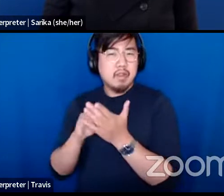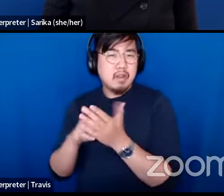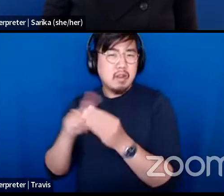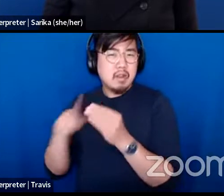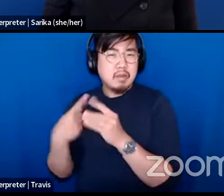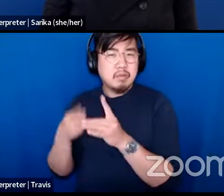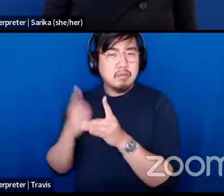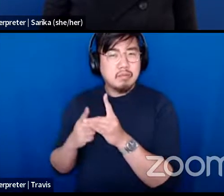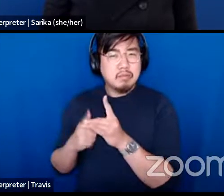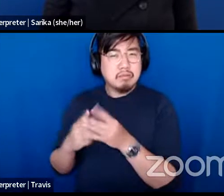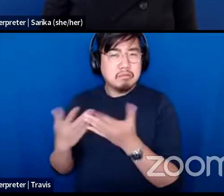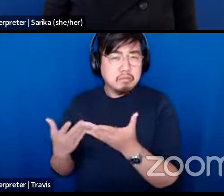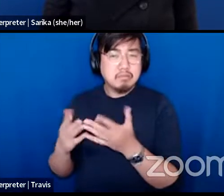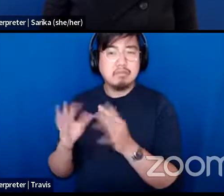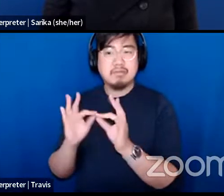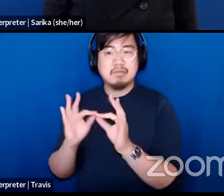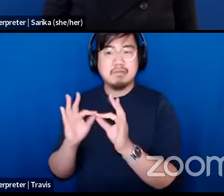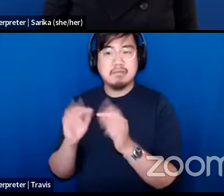I feel like